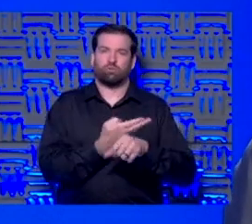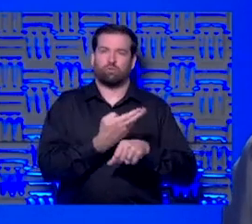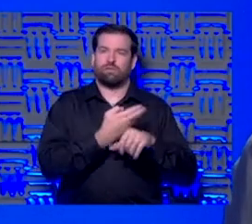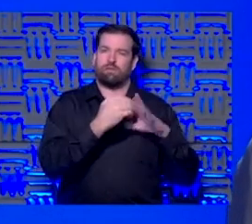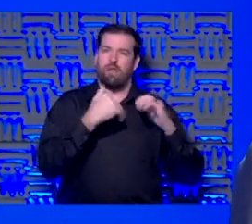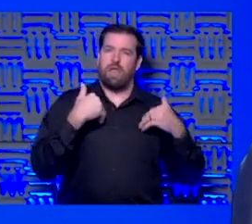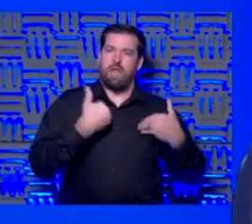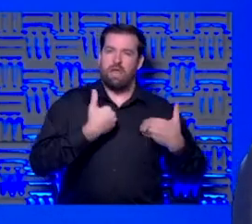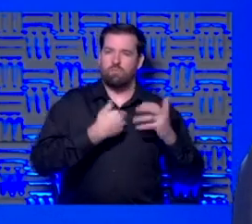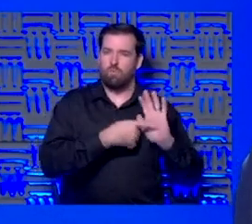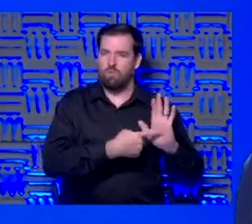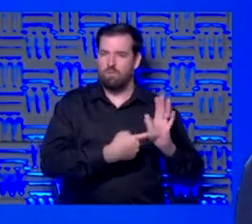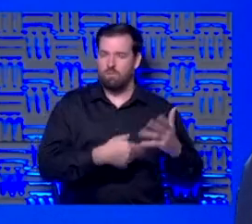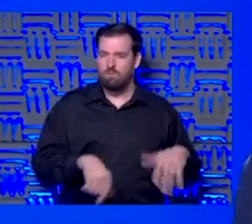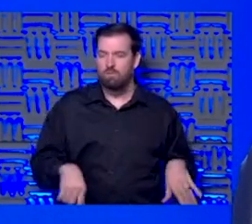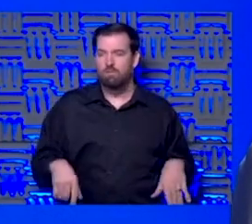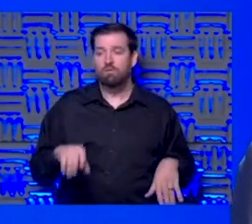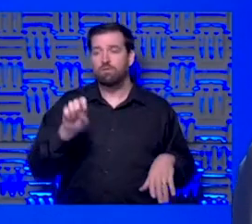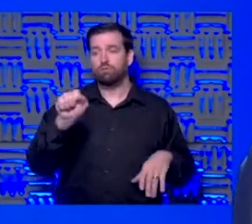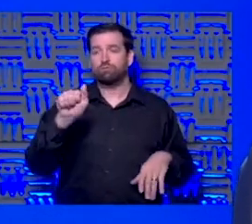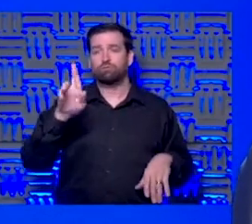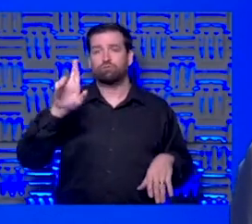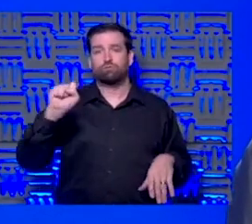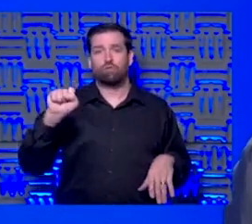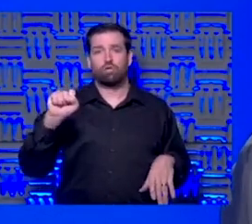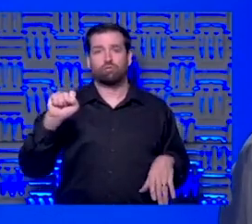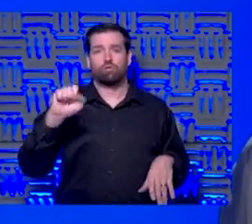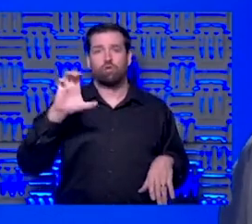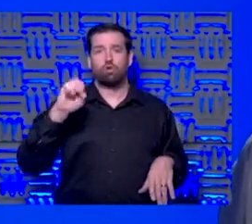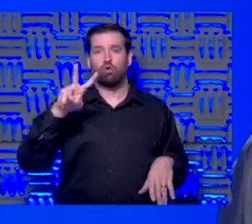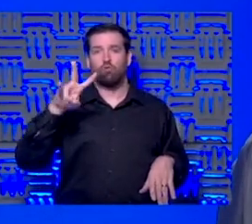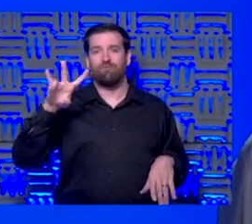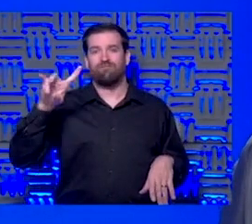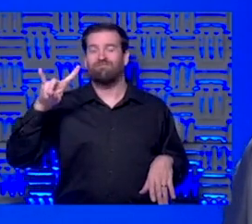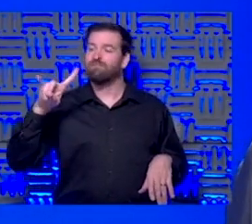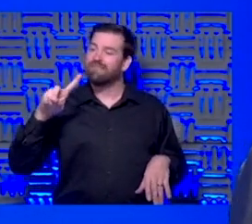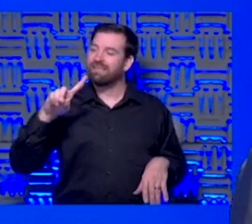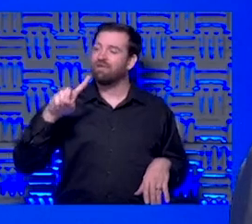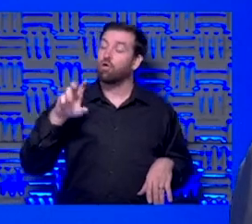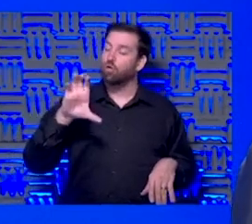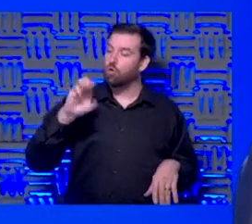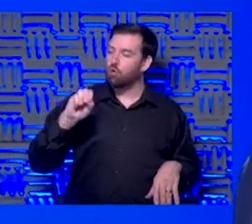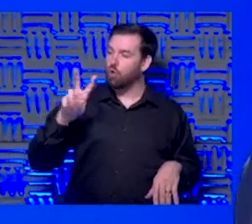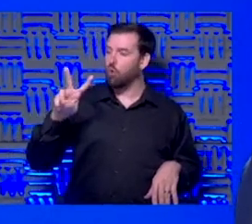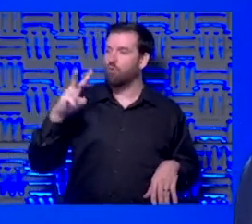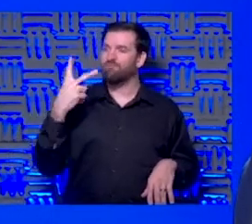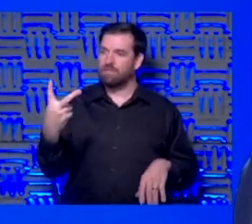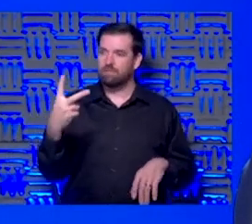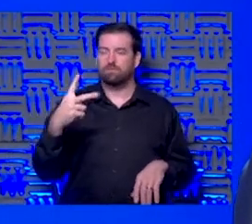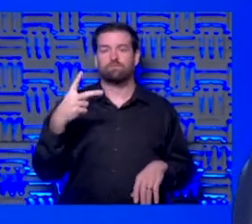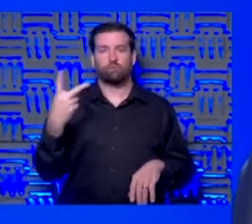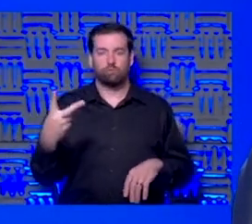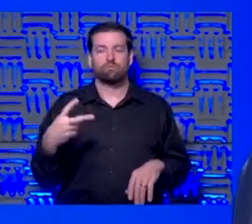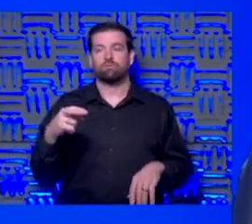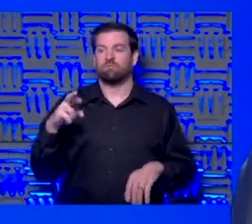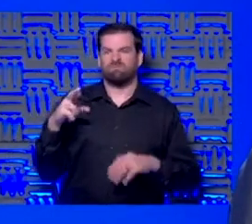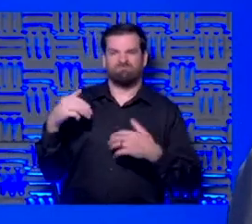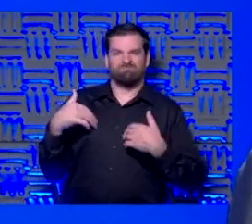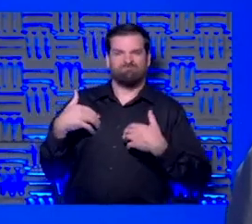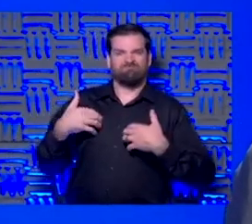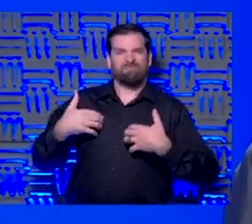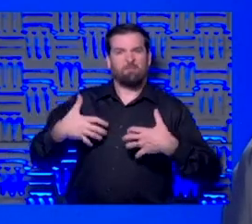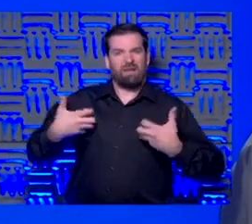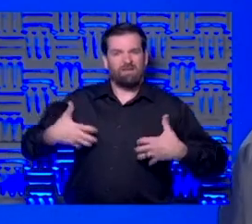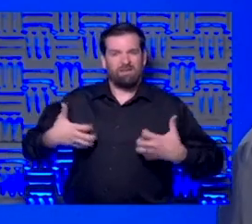models. For SARS-CoV-2, it's the rhesus macaque model. Mm-hmm. And when they actually re-challenged rhesus macaques in two